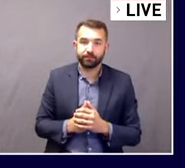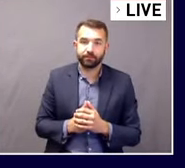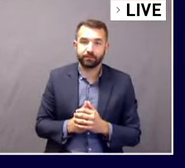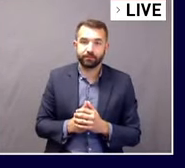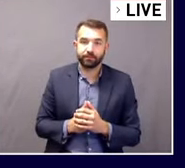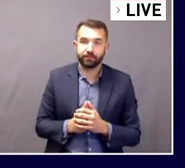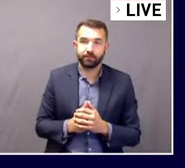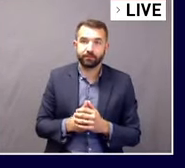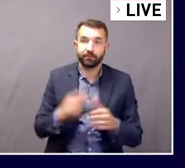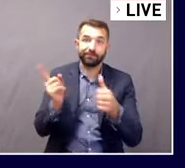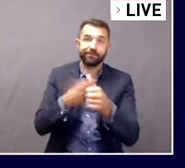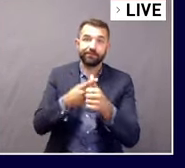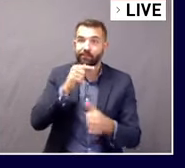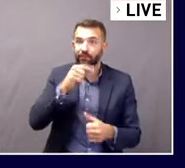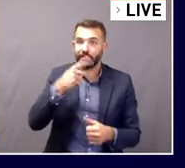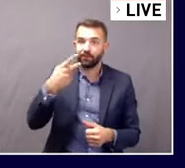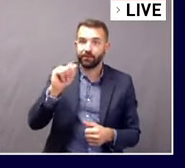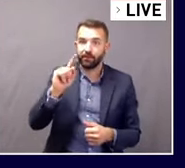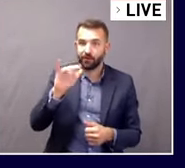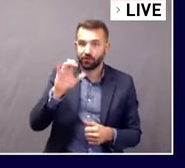question goes to Patrick Little.